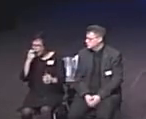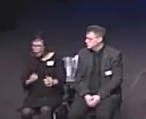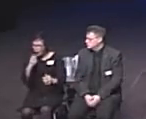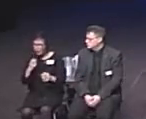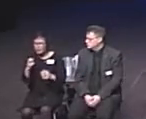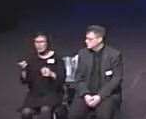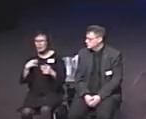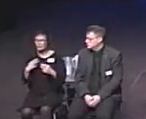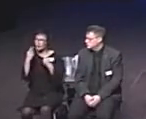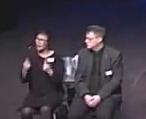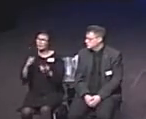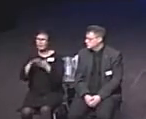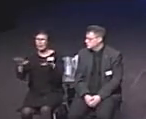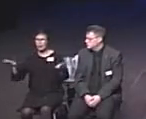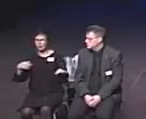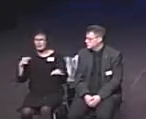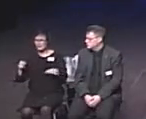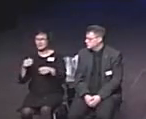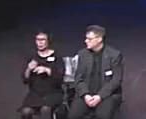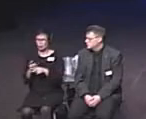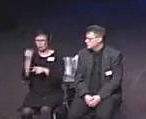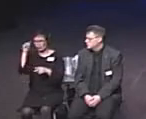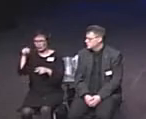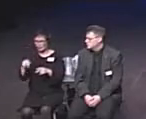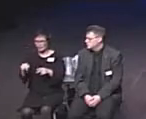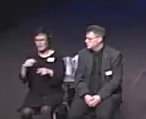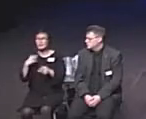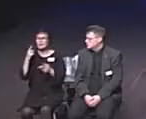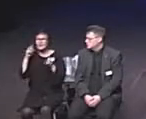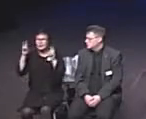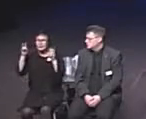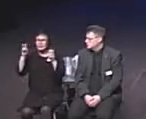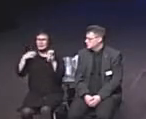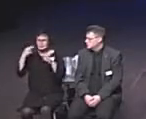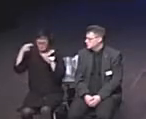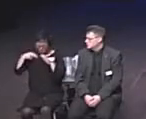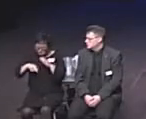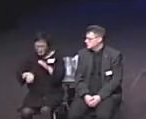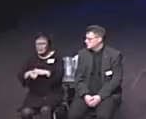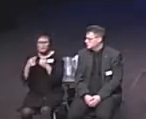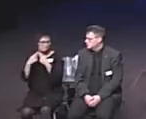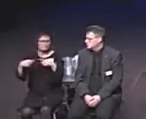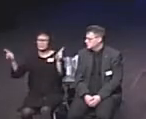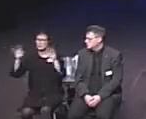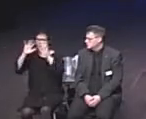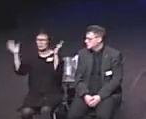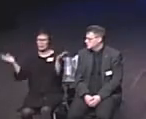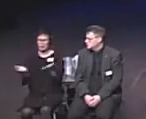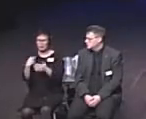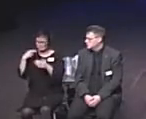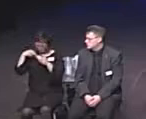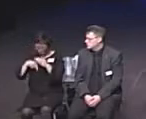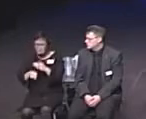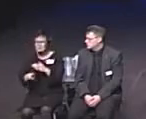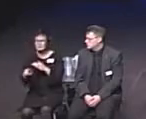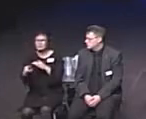in Wonderland and all these things that are based on that. So you kind of enter a totally different environment, and this is supposed